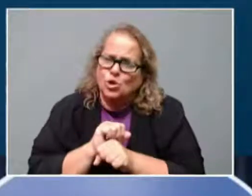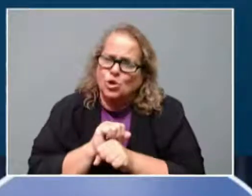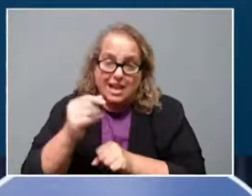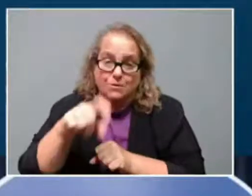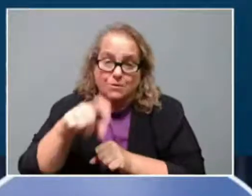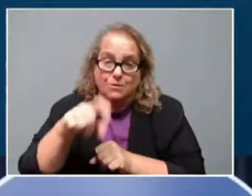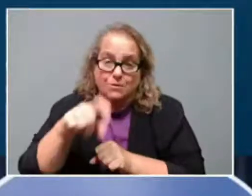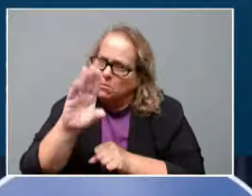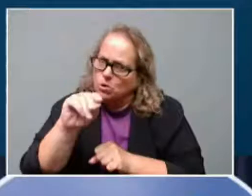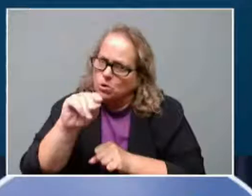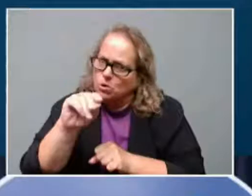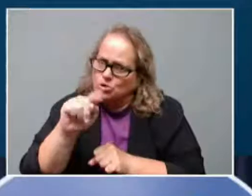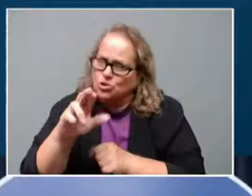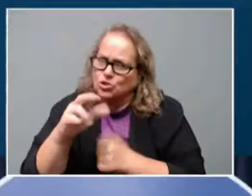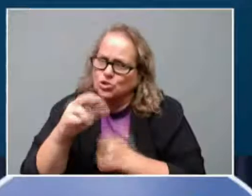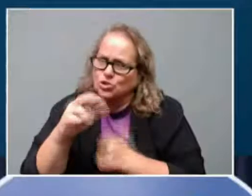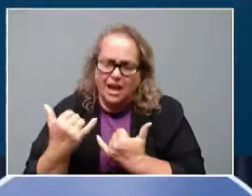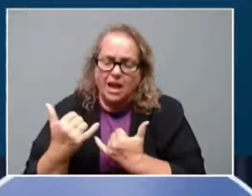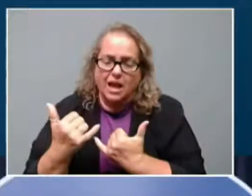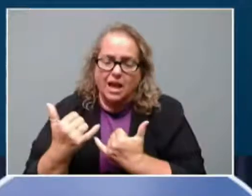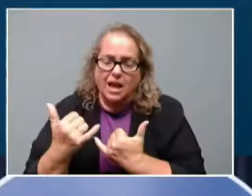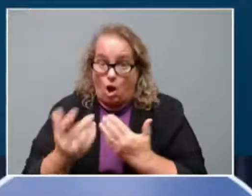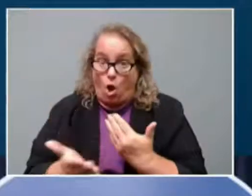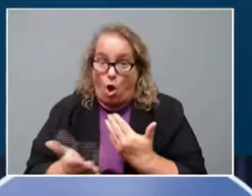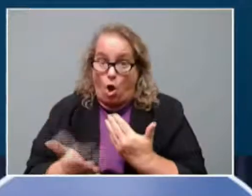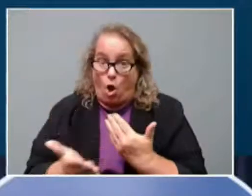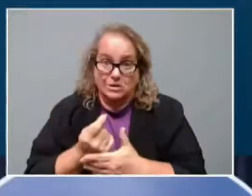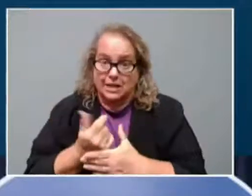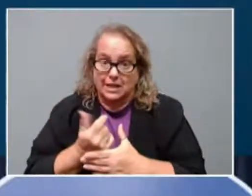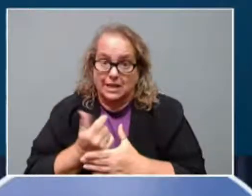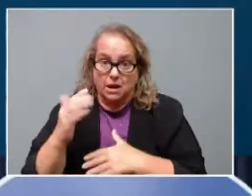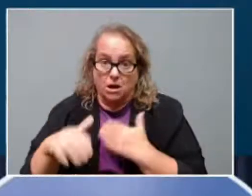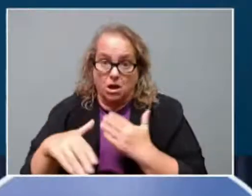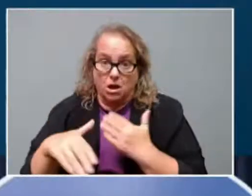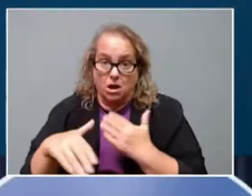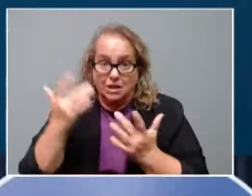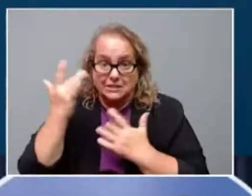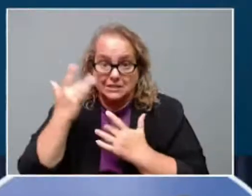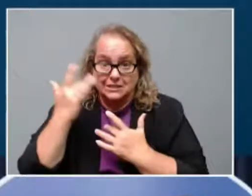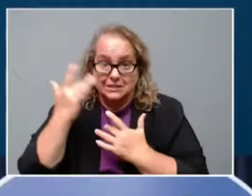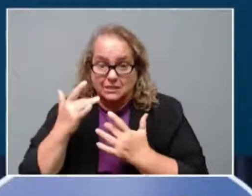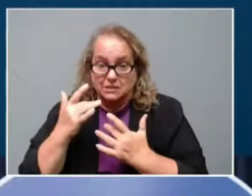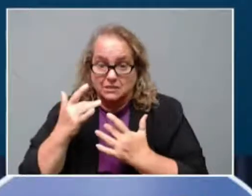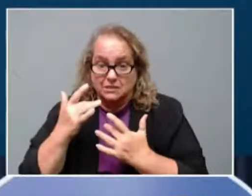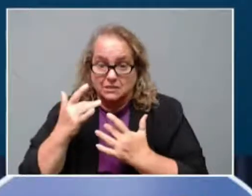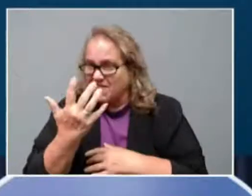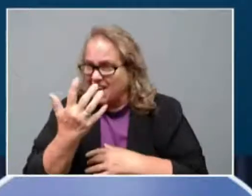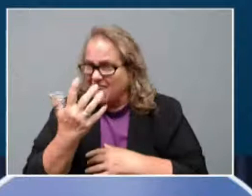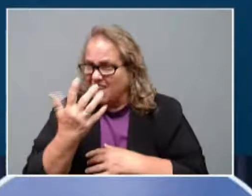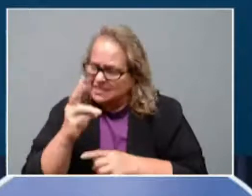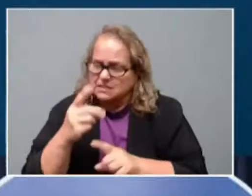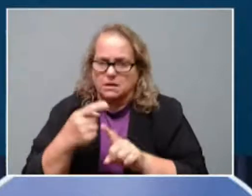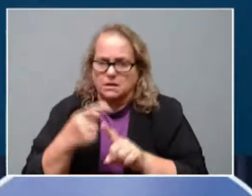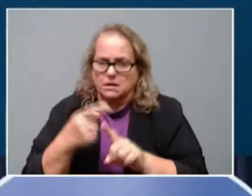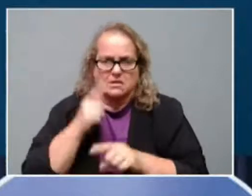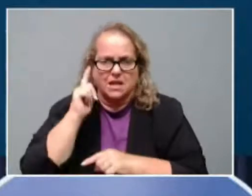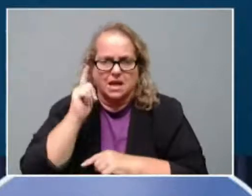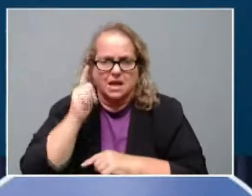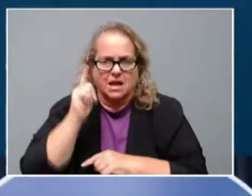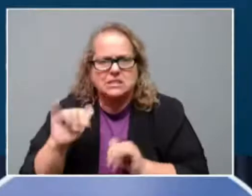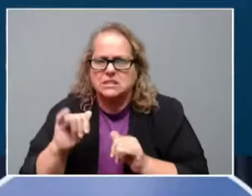sickness in the months after. And even 5-6 months after had